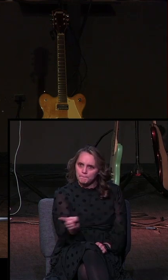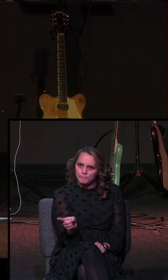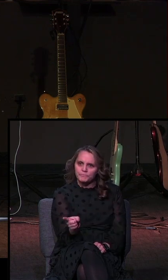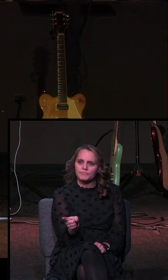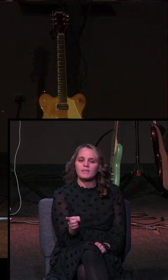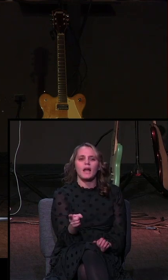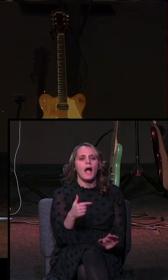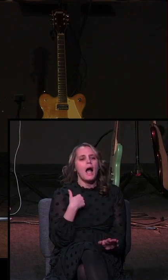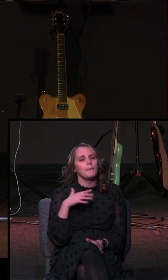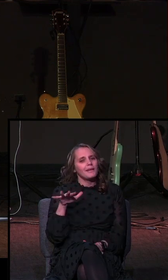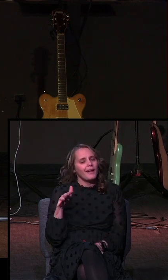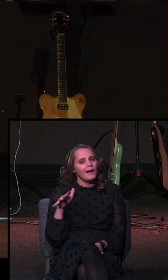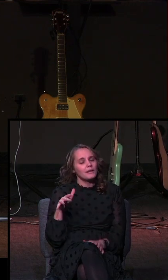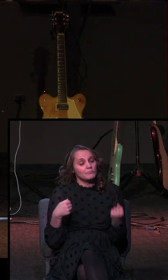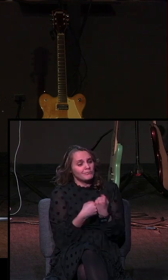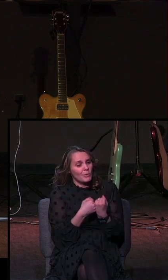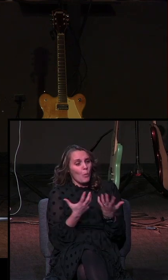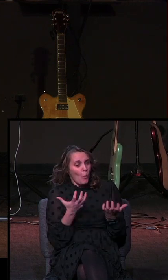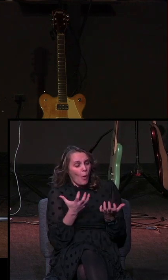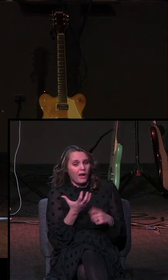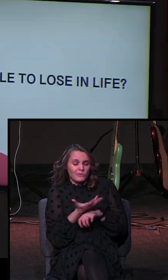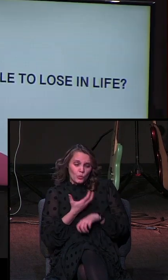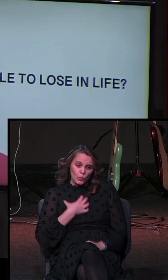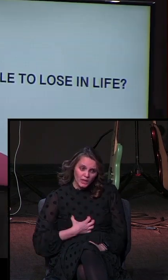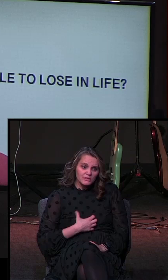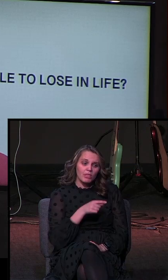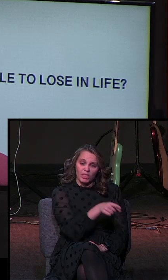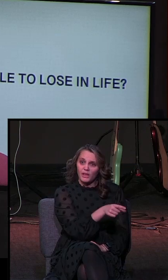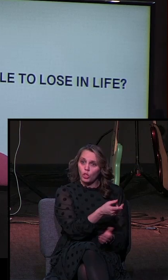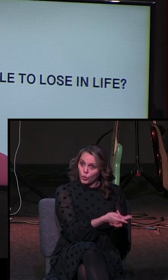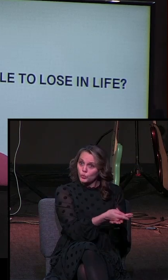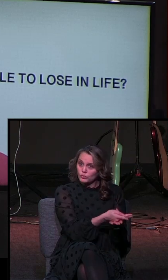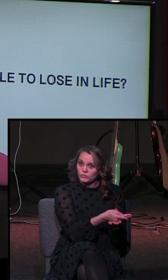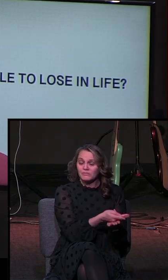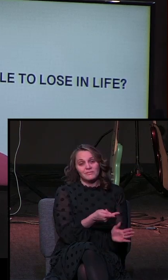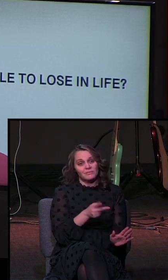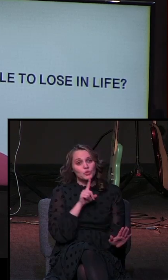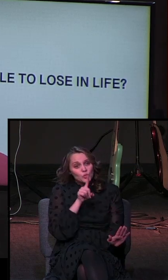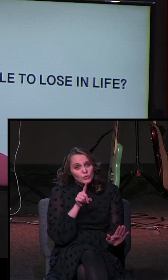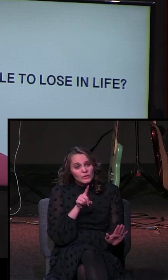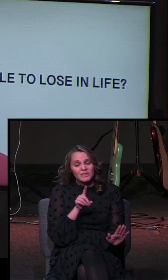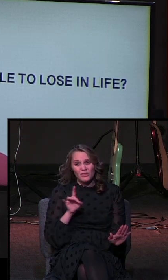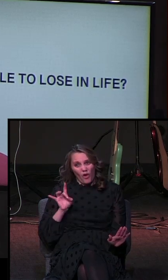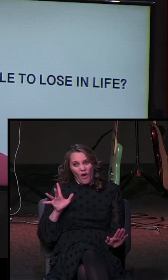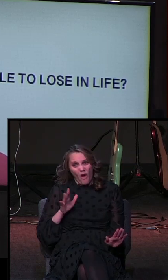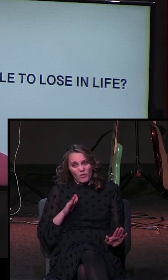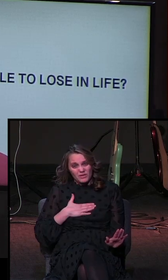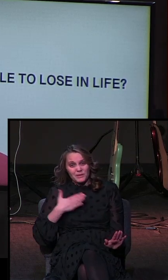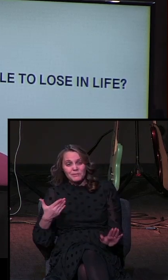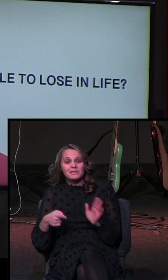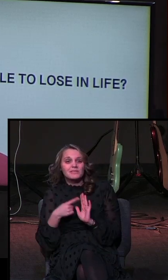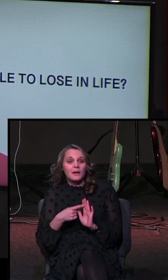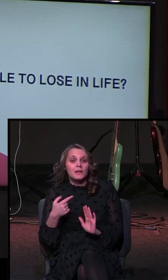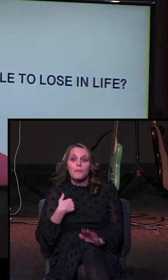sort of am rooting for them to lose. Truthfully, and this is horrible to admit, but sometimes it's even other pastors of